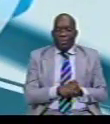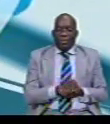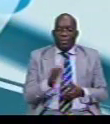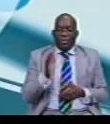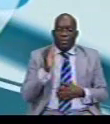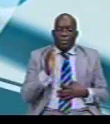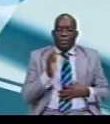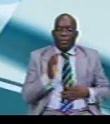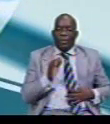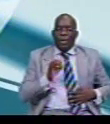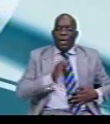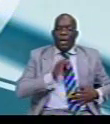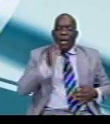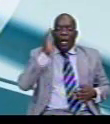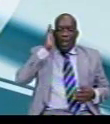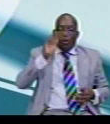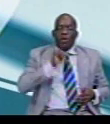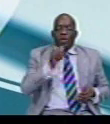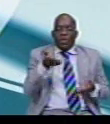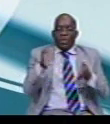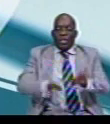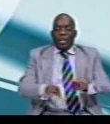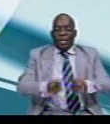I shall not die but